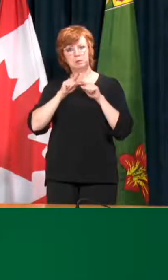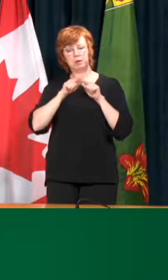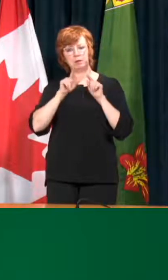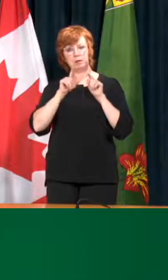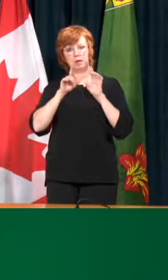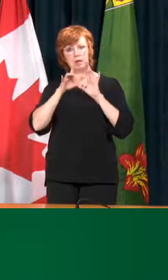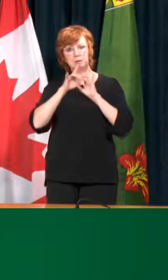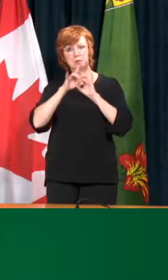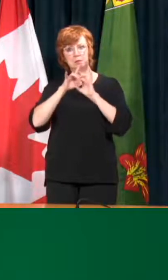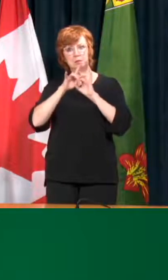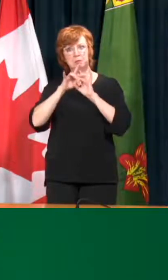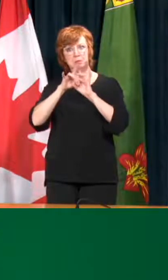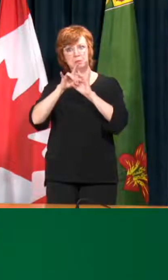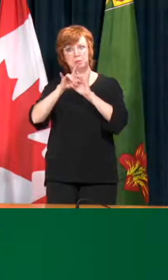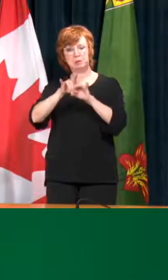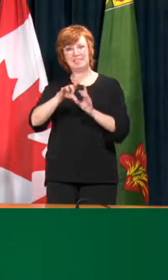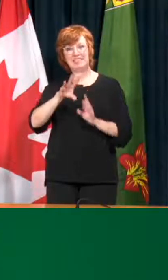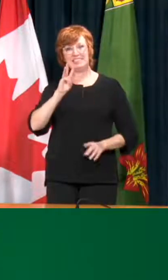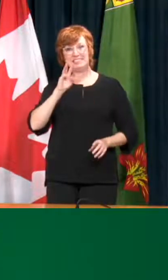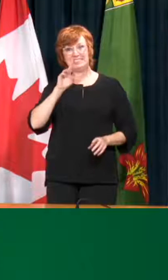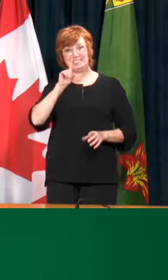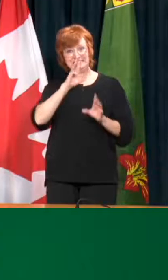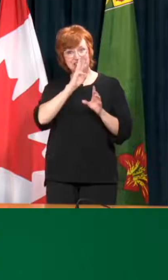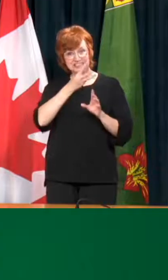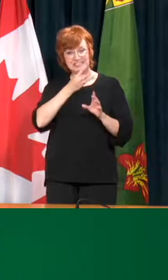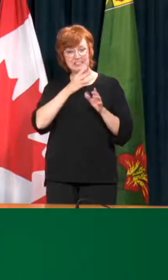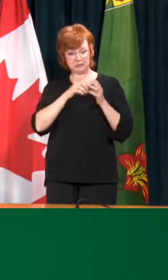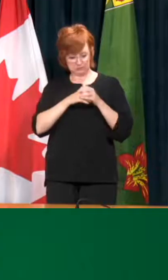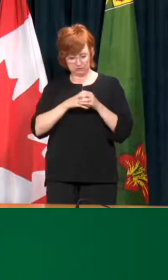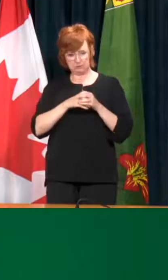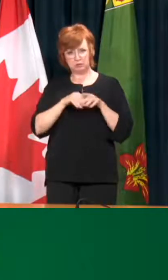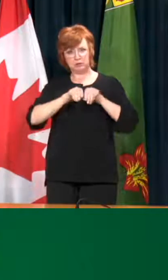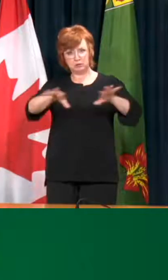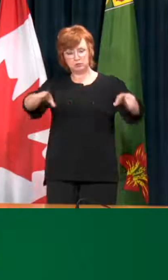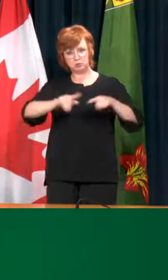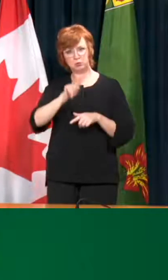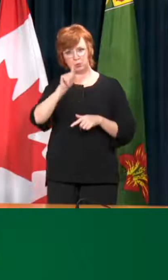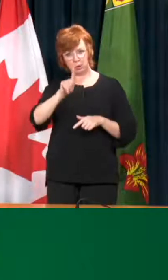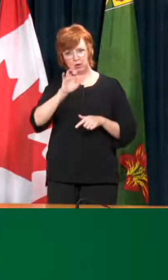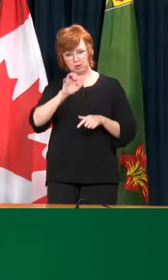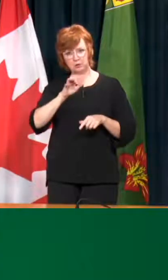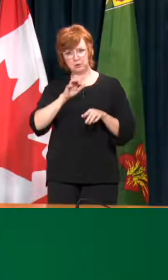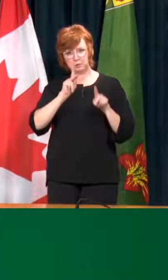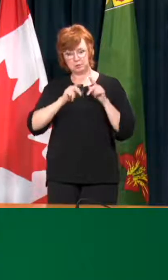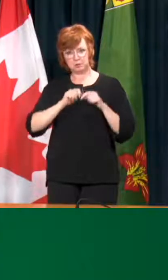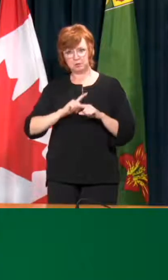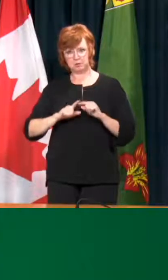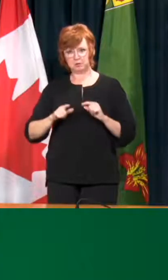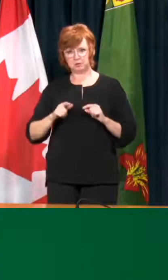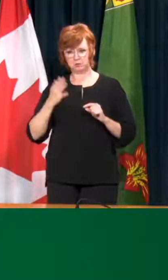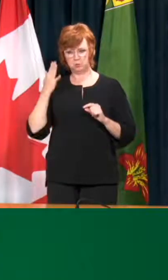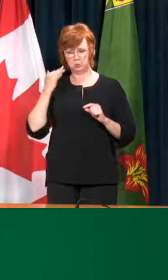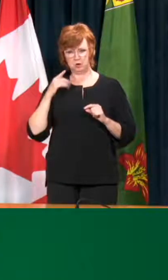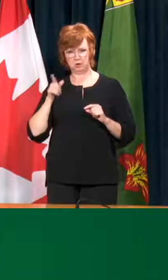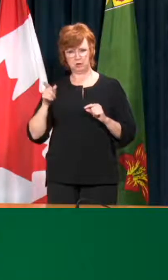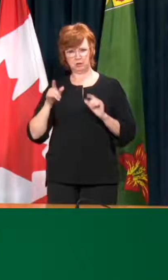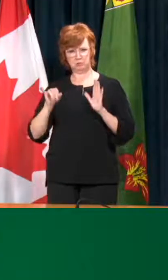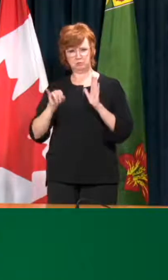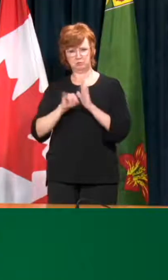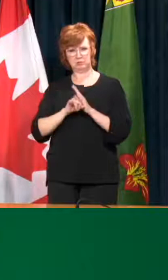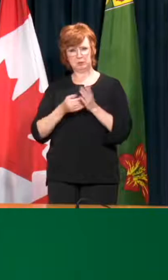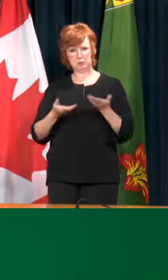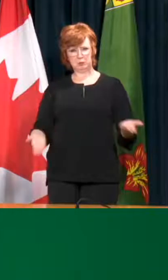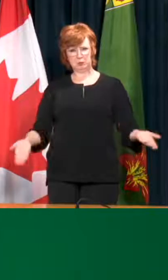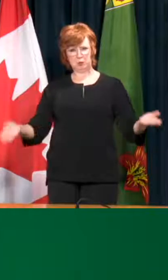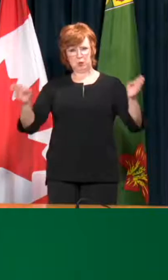It seems a small number of cases to close hospitals and that, but I gather you don't know where